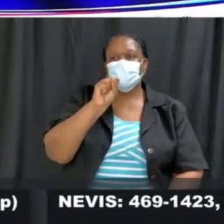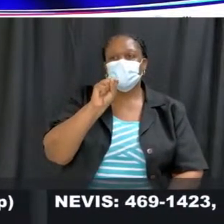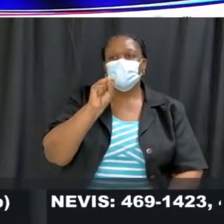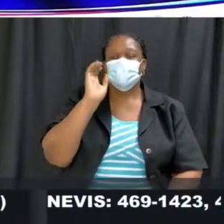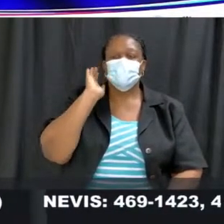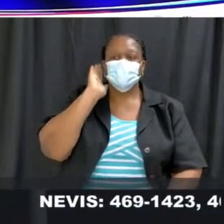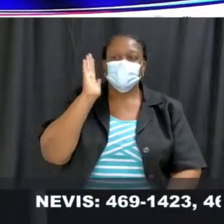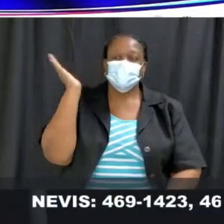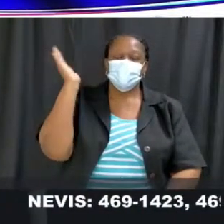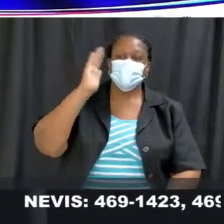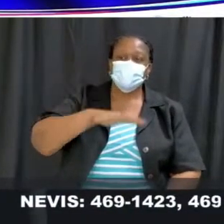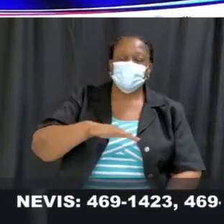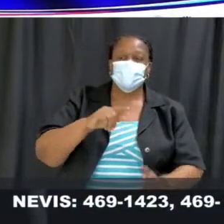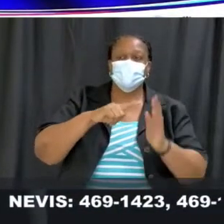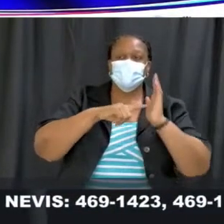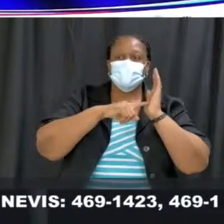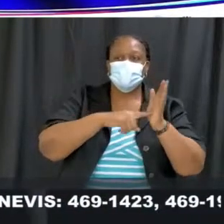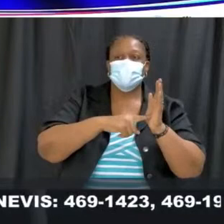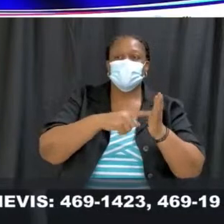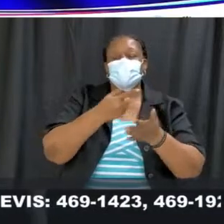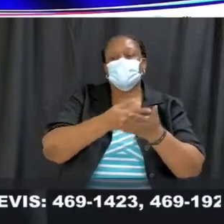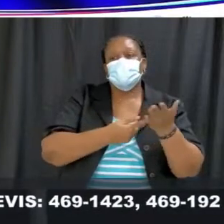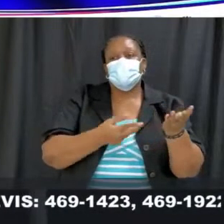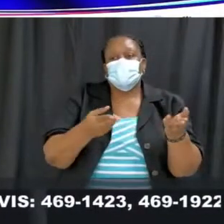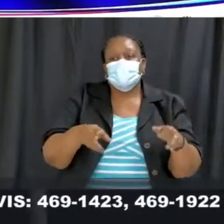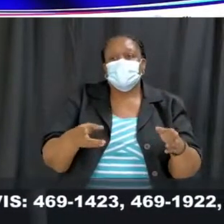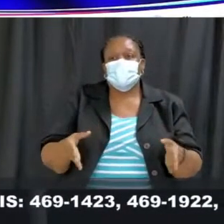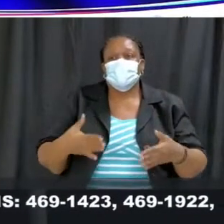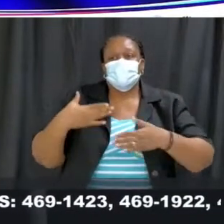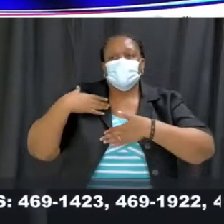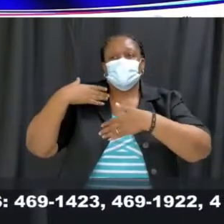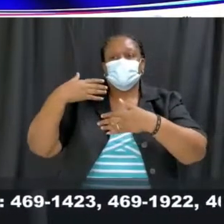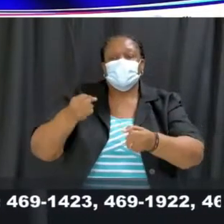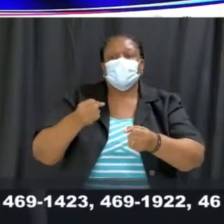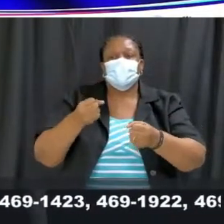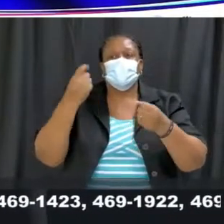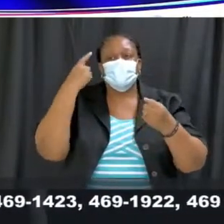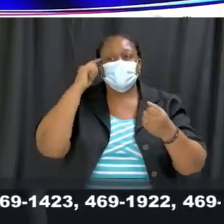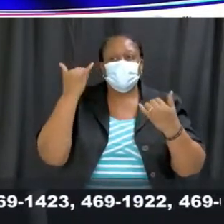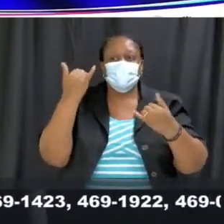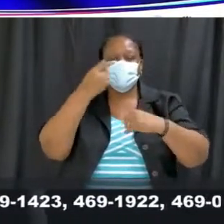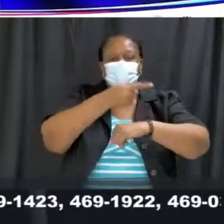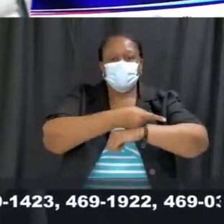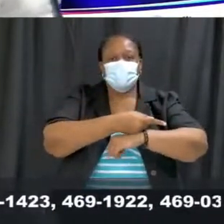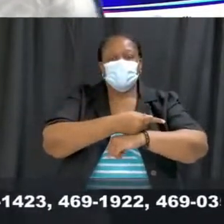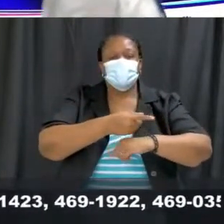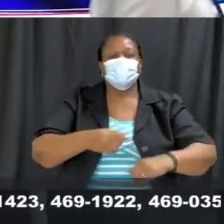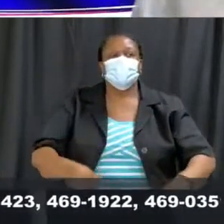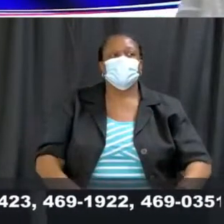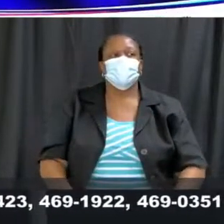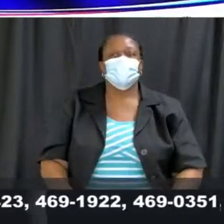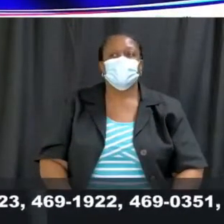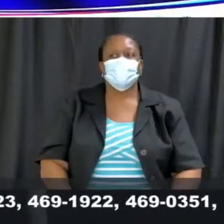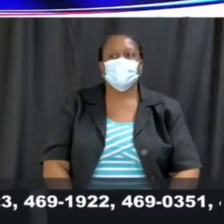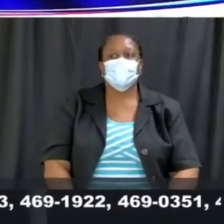Health Emergency Operating Committee report for today.